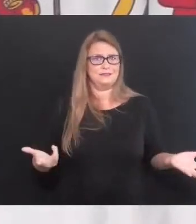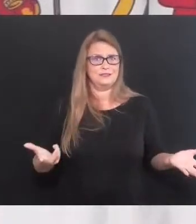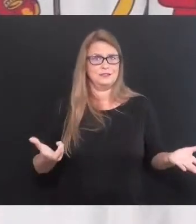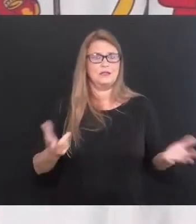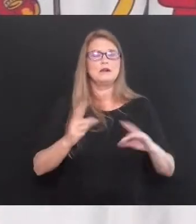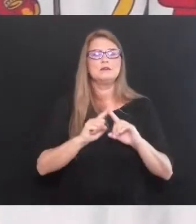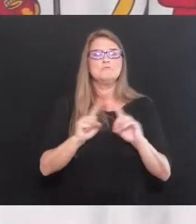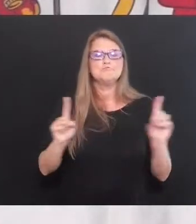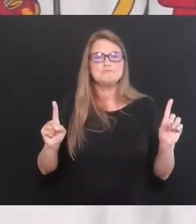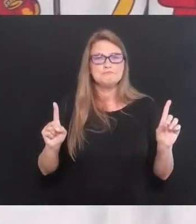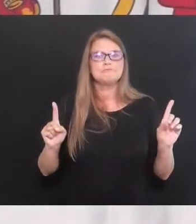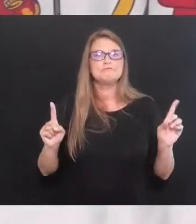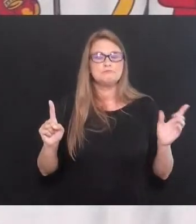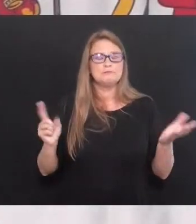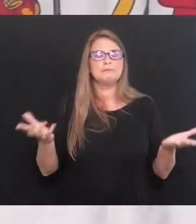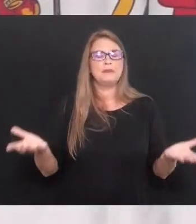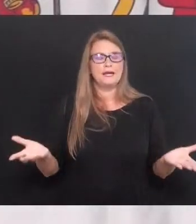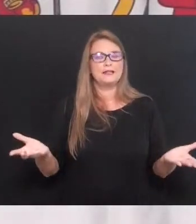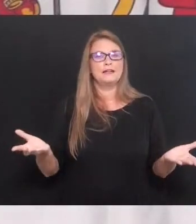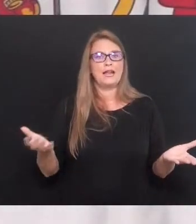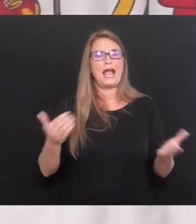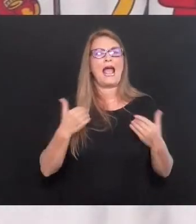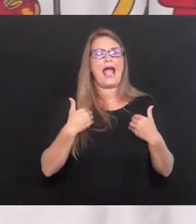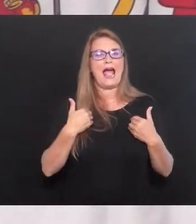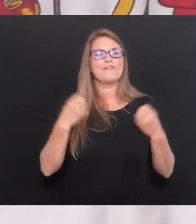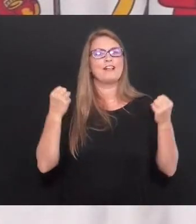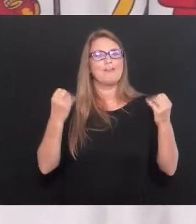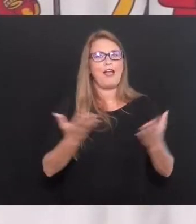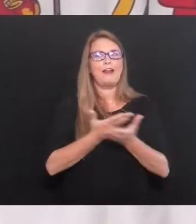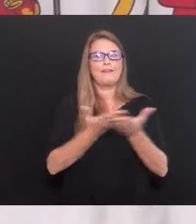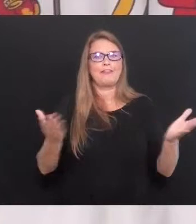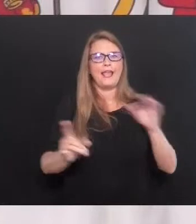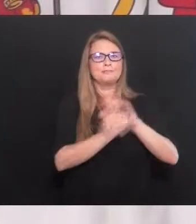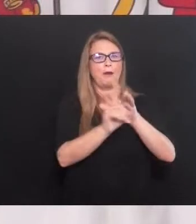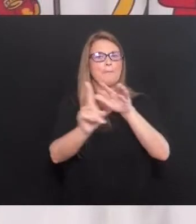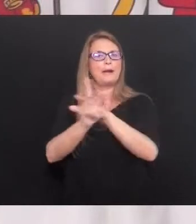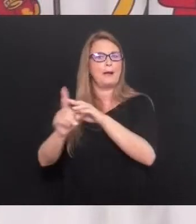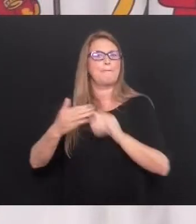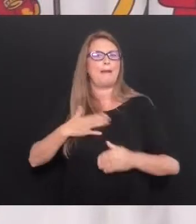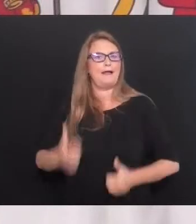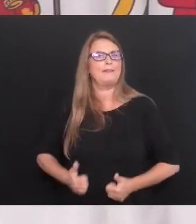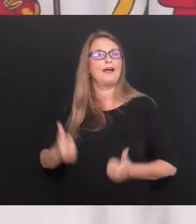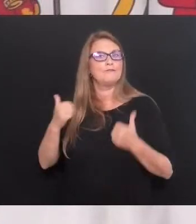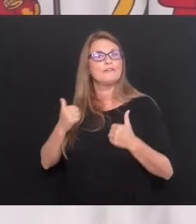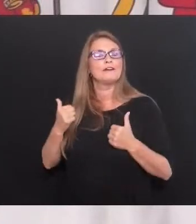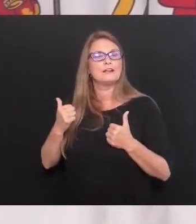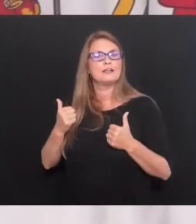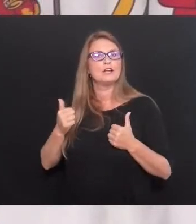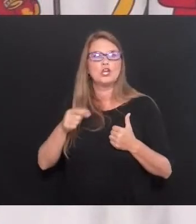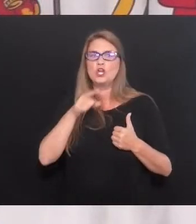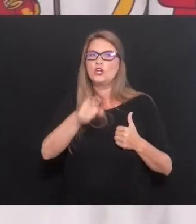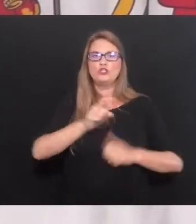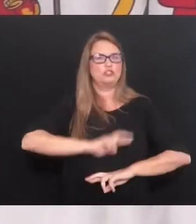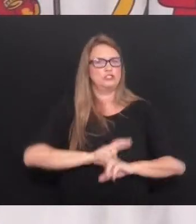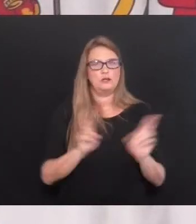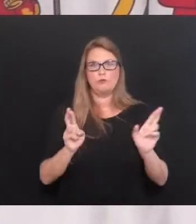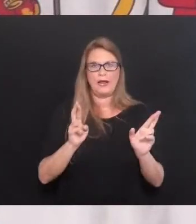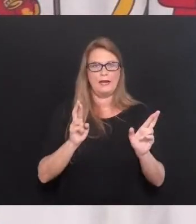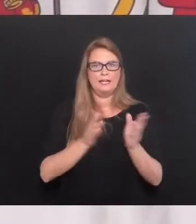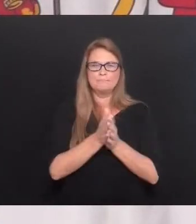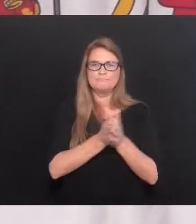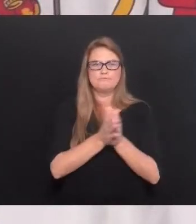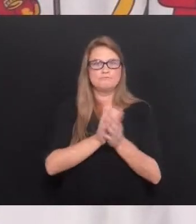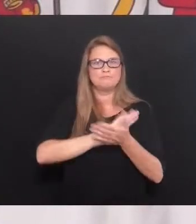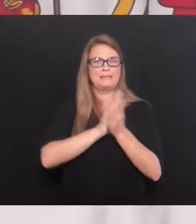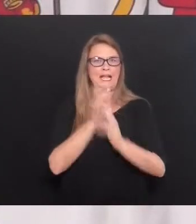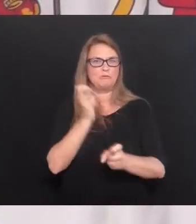day, I've gotten a lot of cannonballs in my life, and you know, and really and true, you just dig in and you just get tougher.